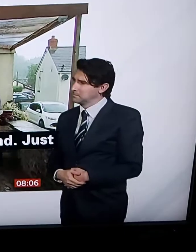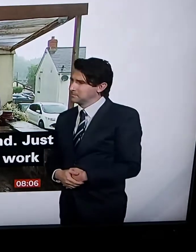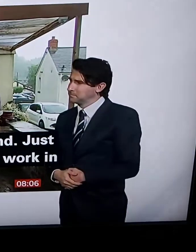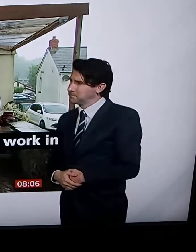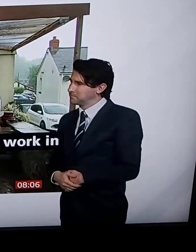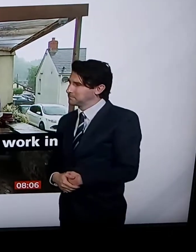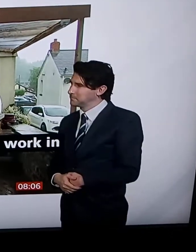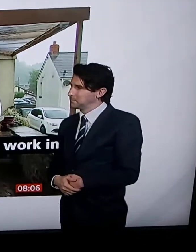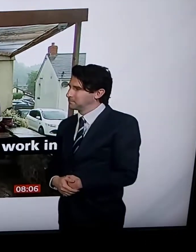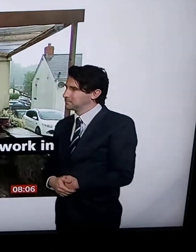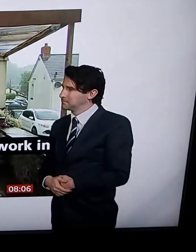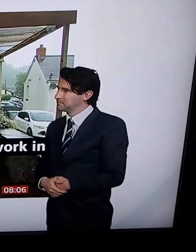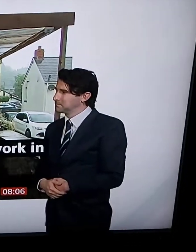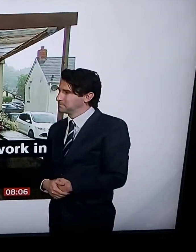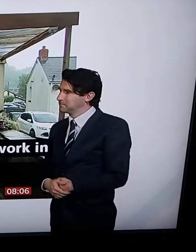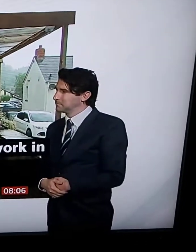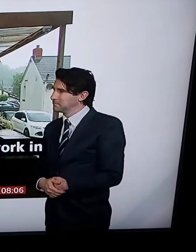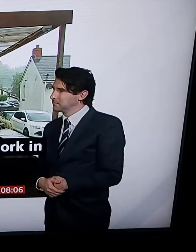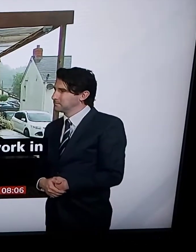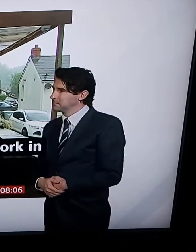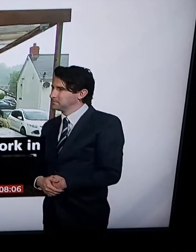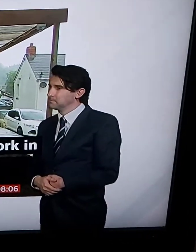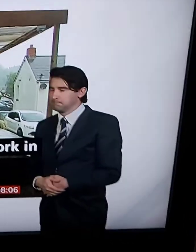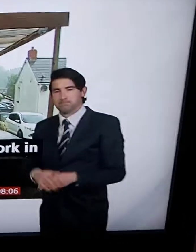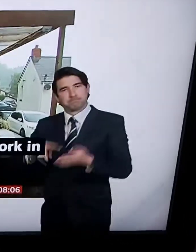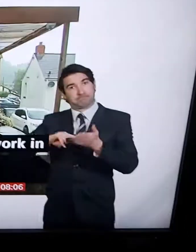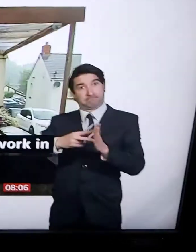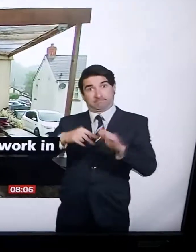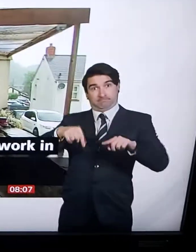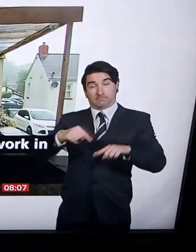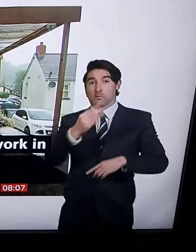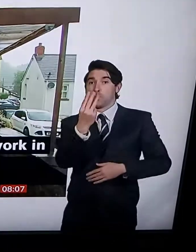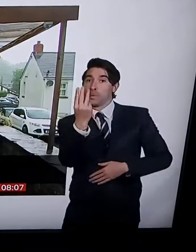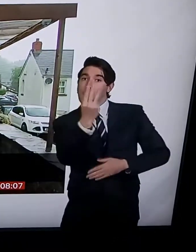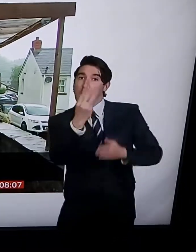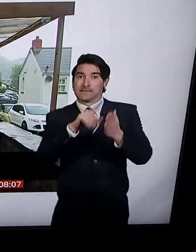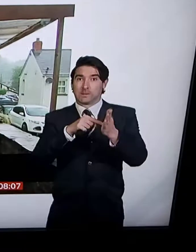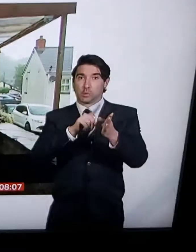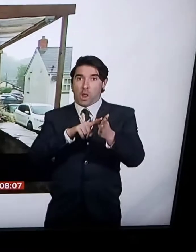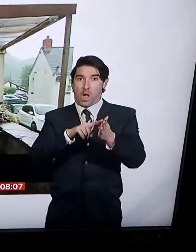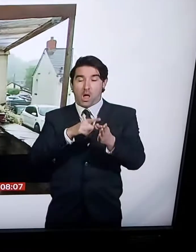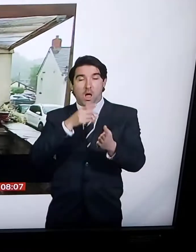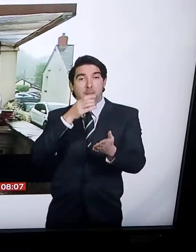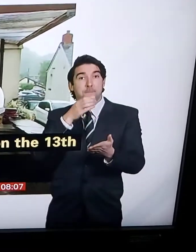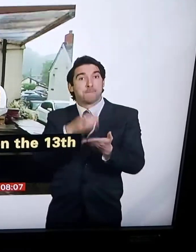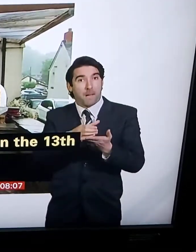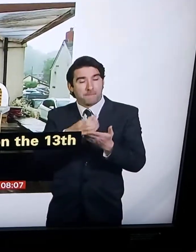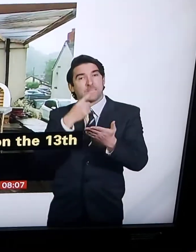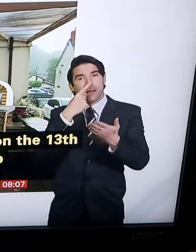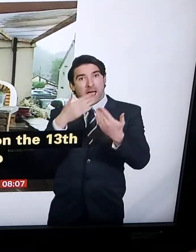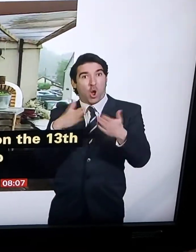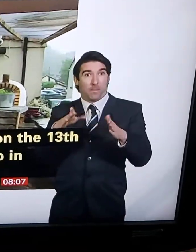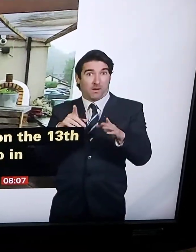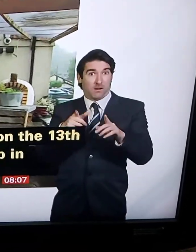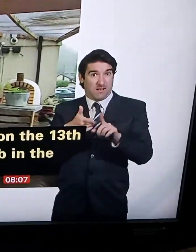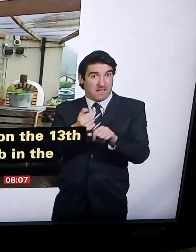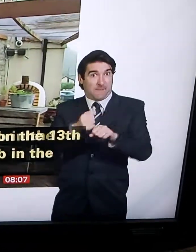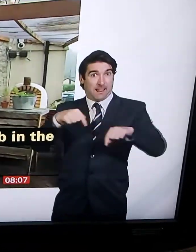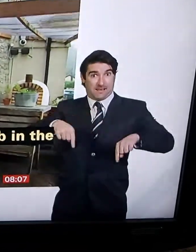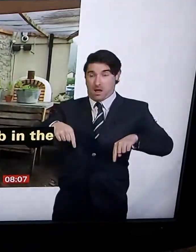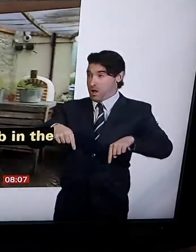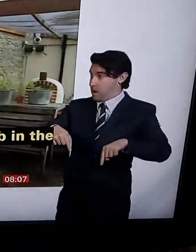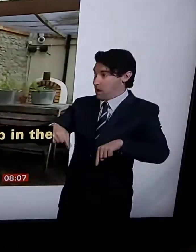So at the moment, on the 13th of July, places like this, the northern pilots will be able to be open, because they've got a